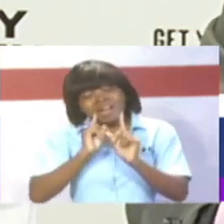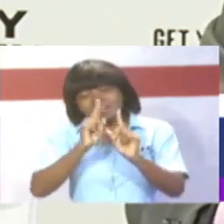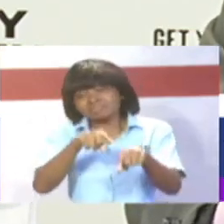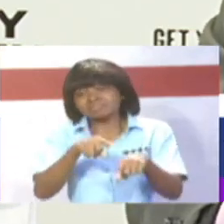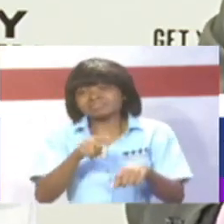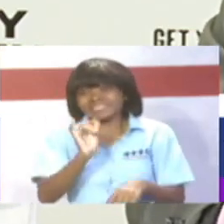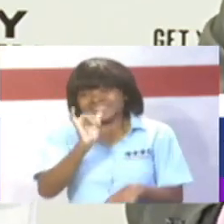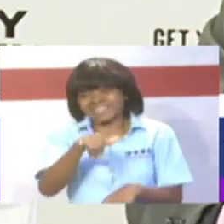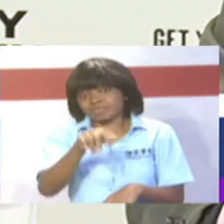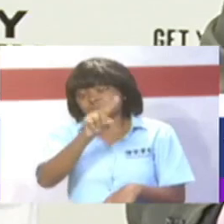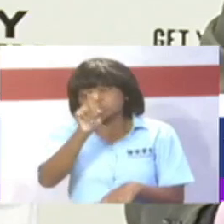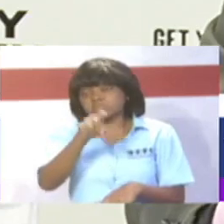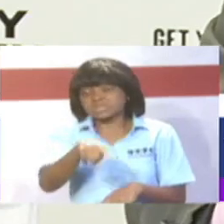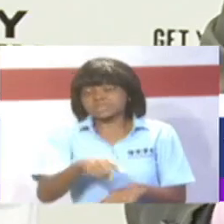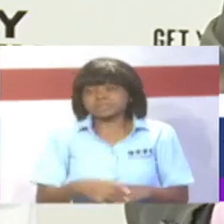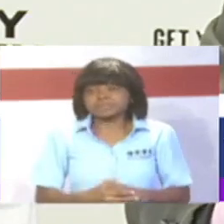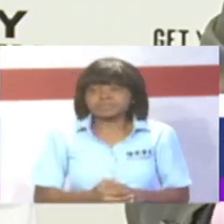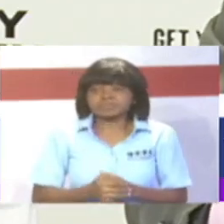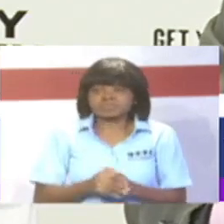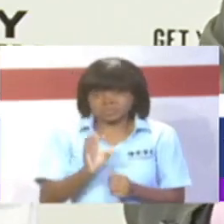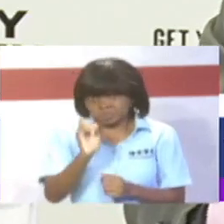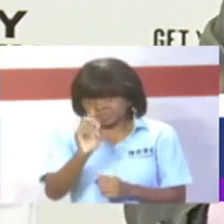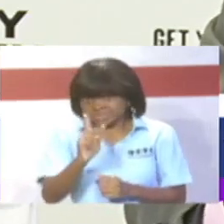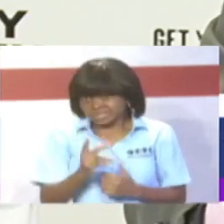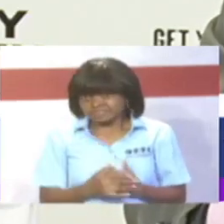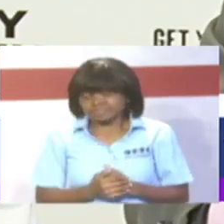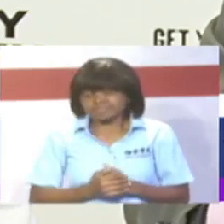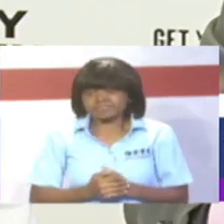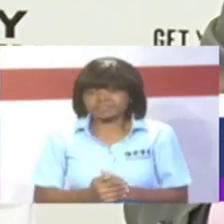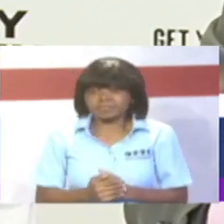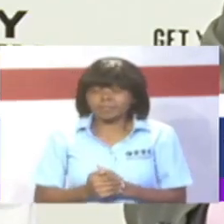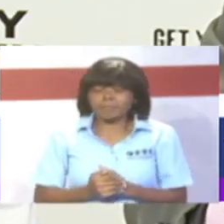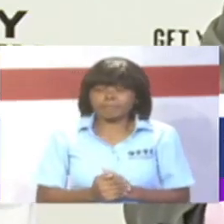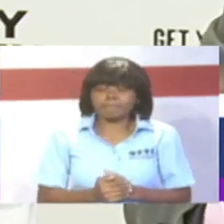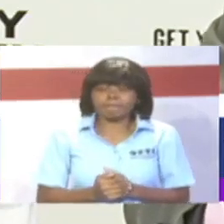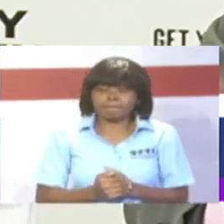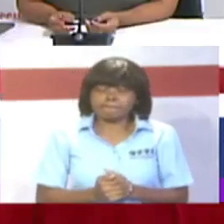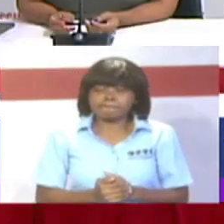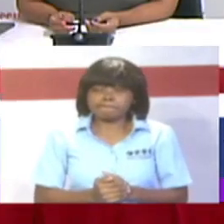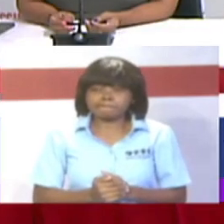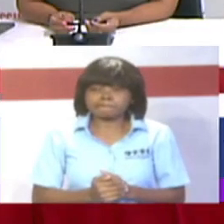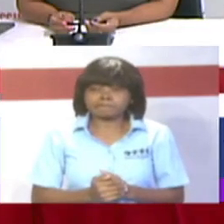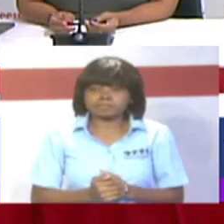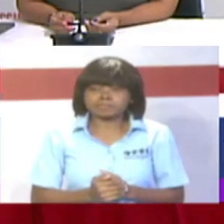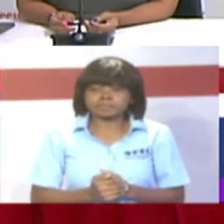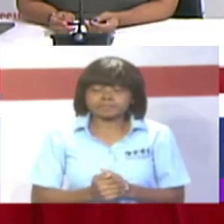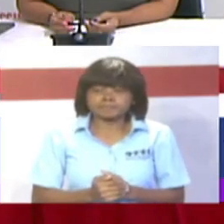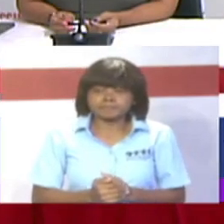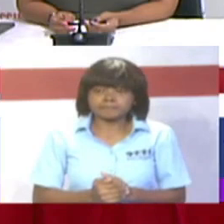value, etc., because that would be more along the lines of response that she can provide.